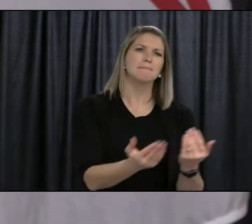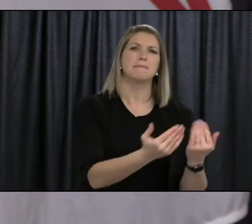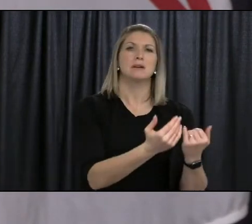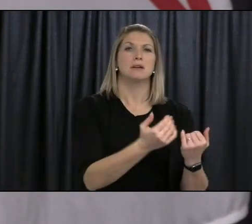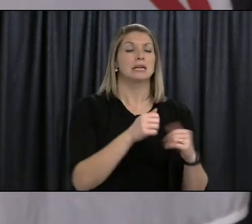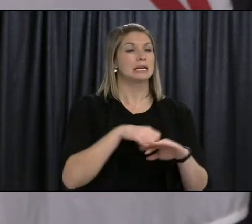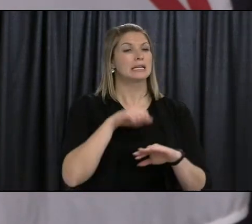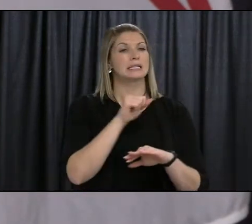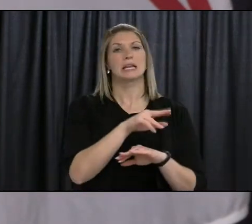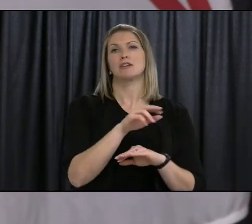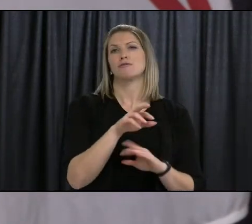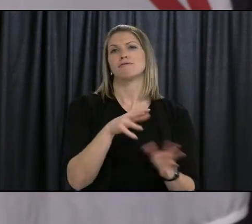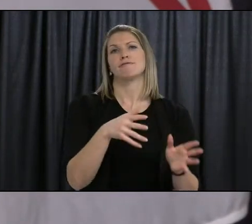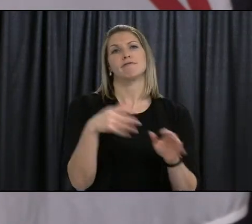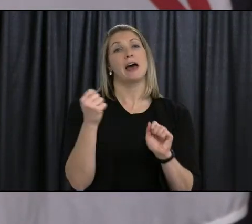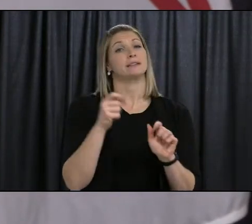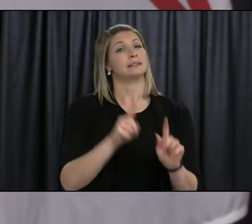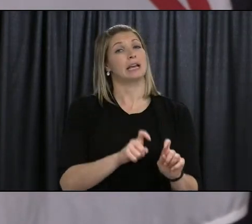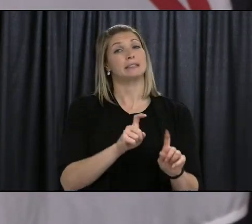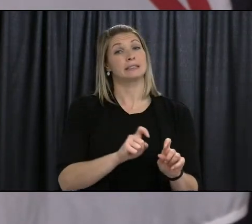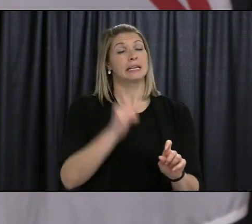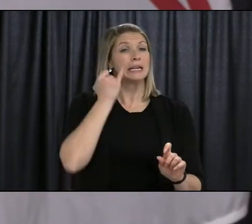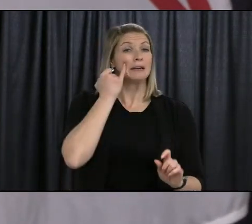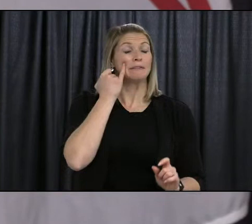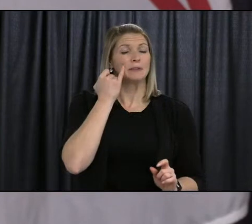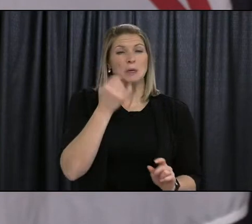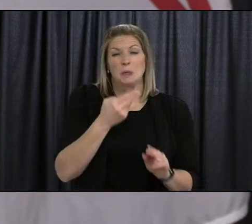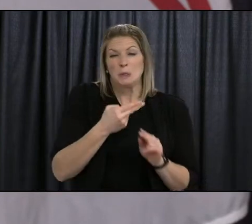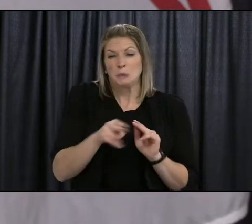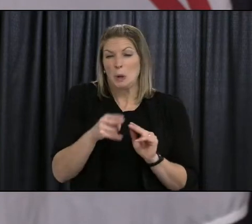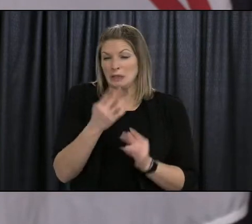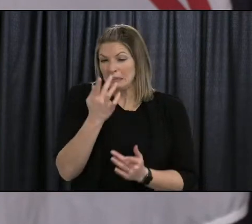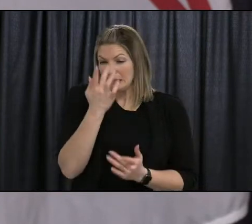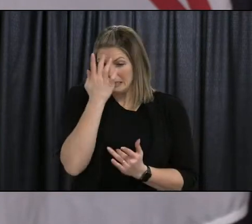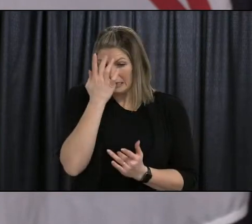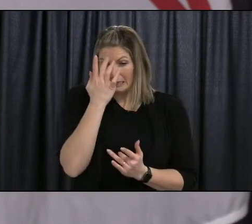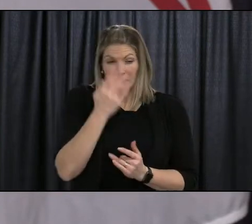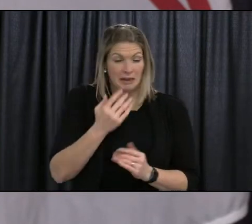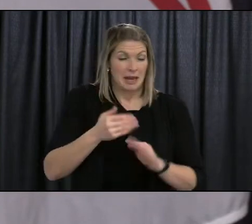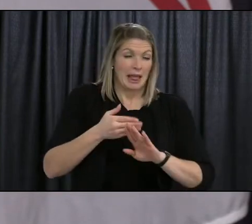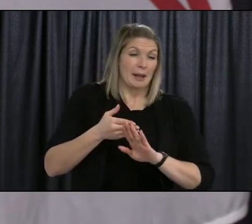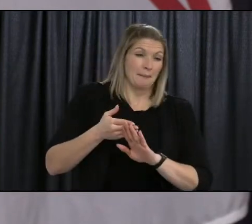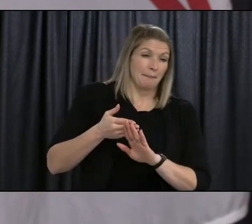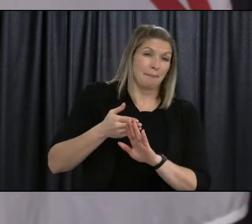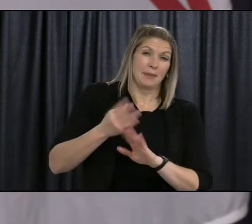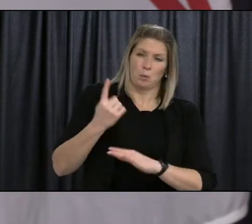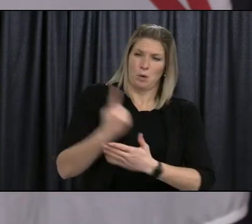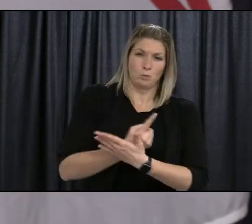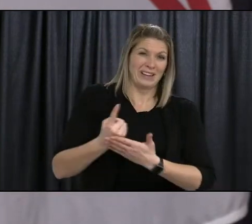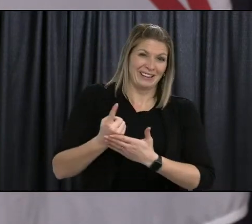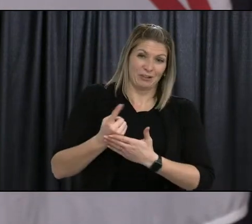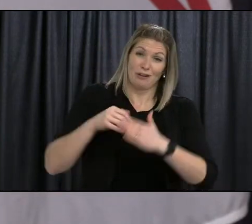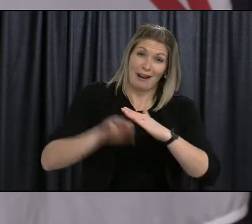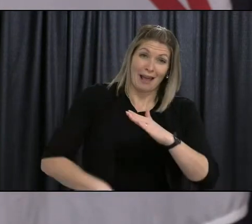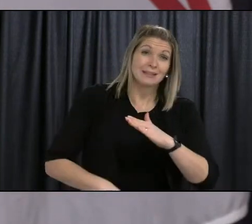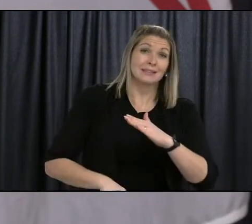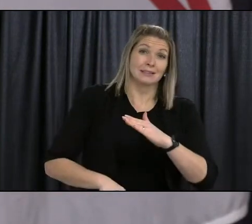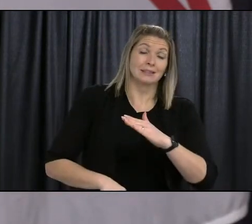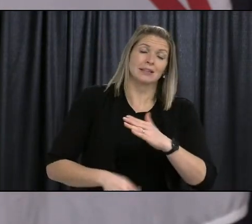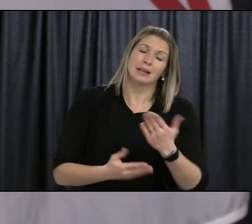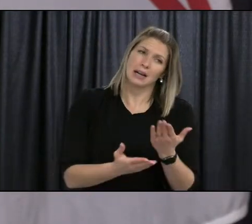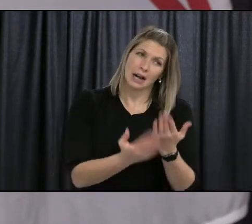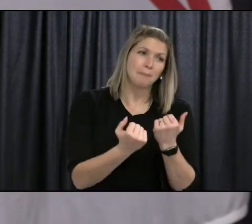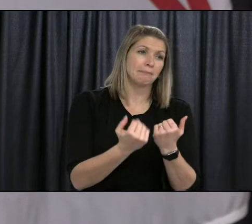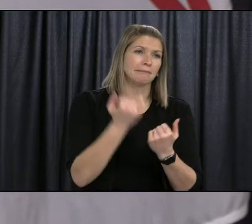test there now for anyone who has symptoms within the last 7 days or the 7 days prior to having the test done. So that